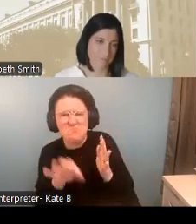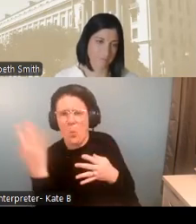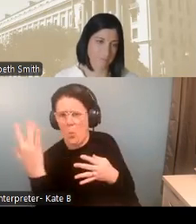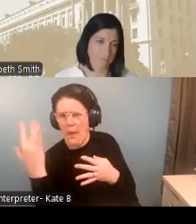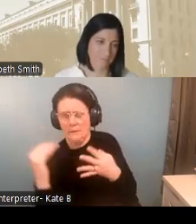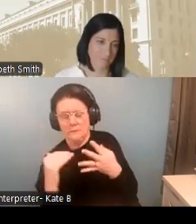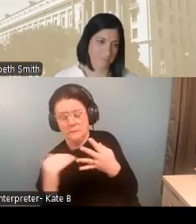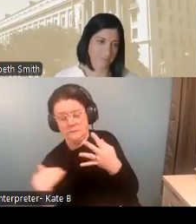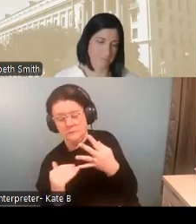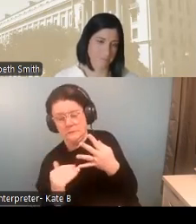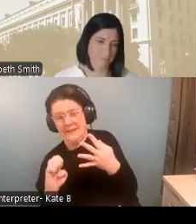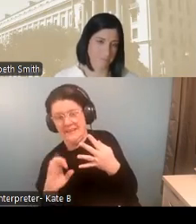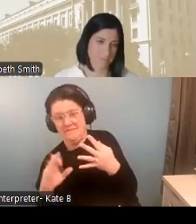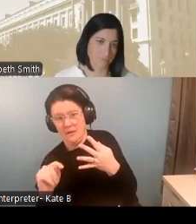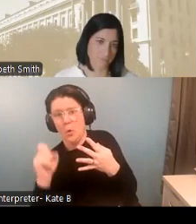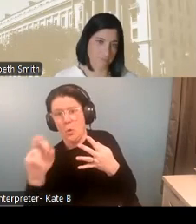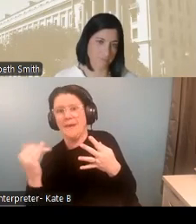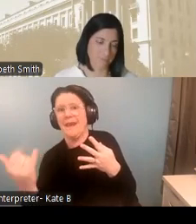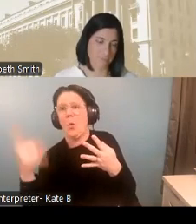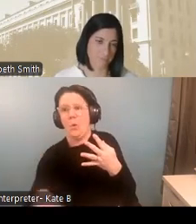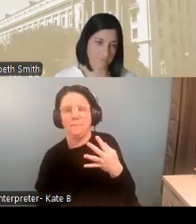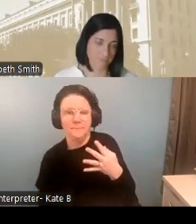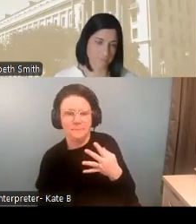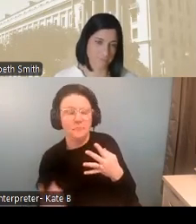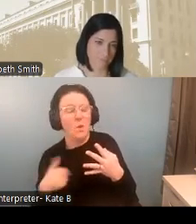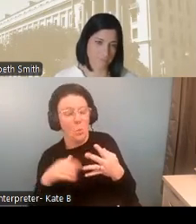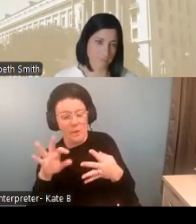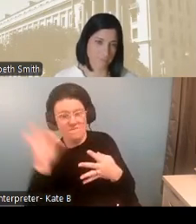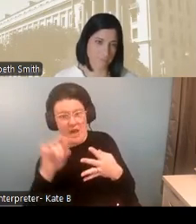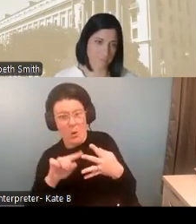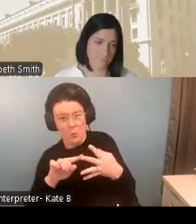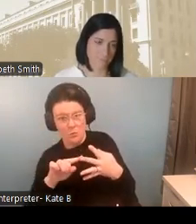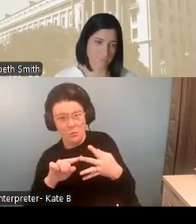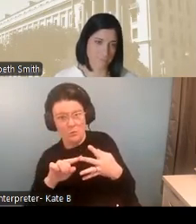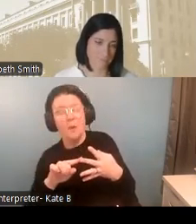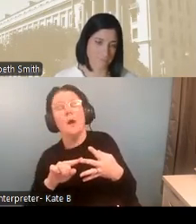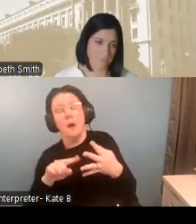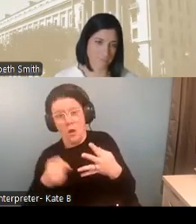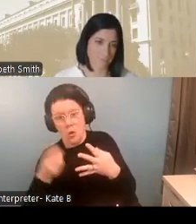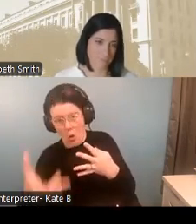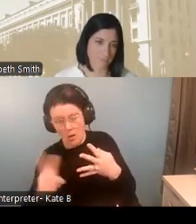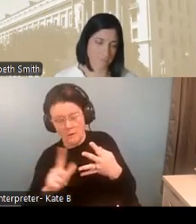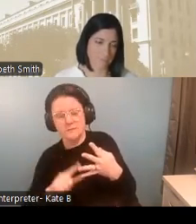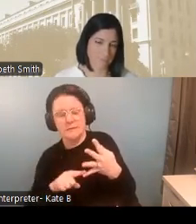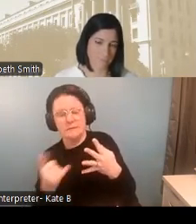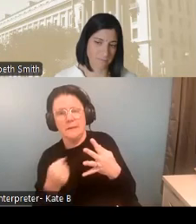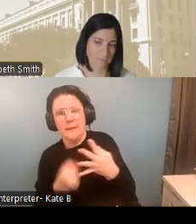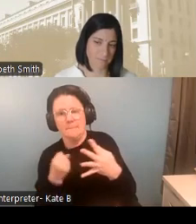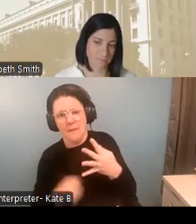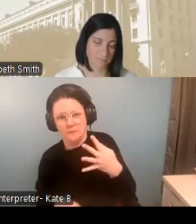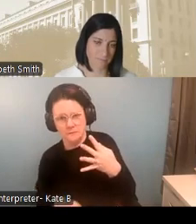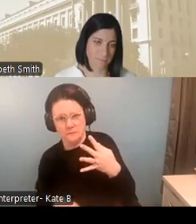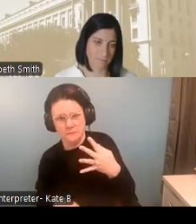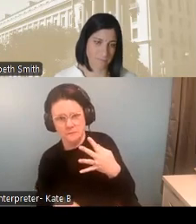the effect will answer, so what? So now that we found this, what impact does it ultimately have? We